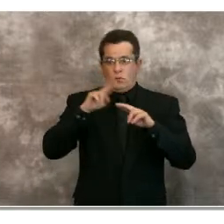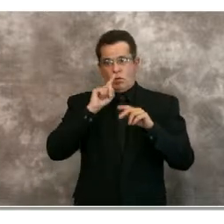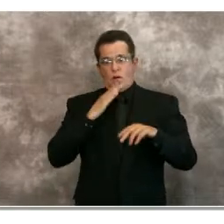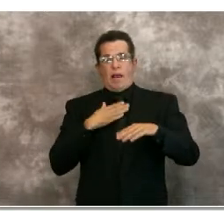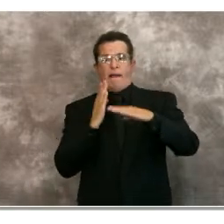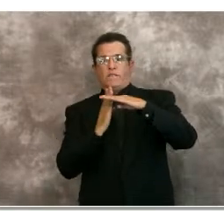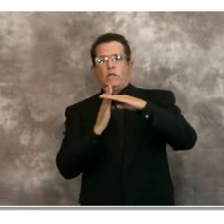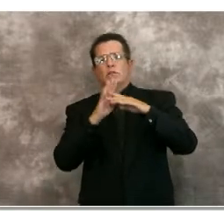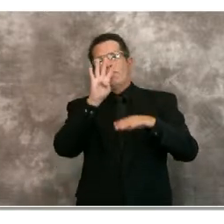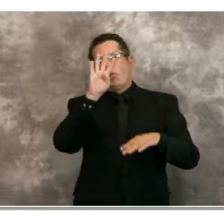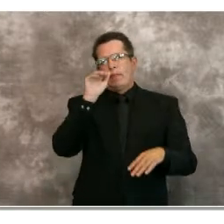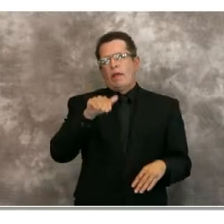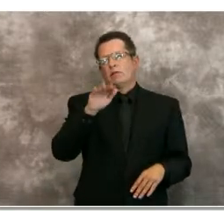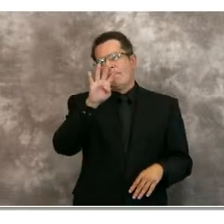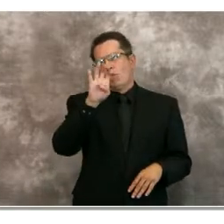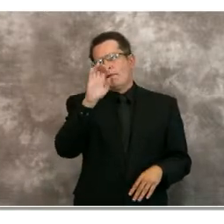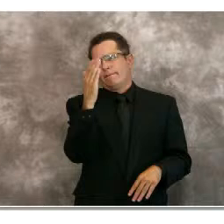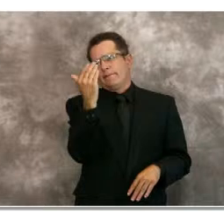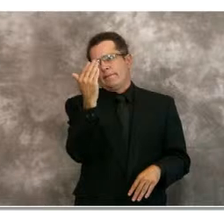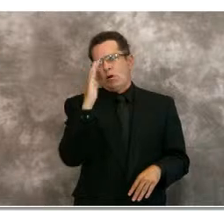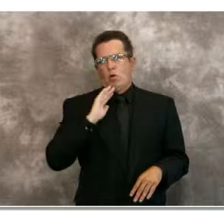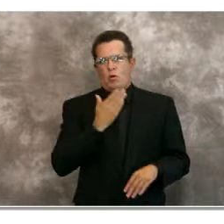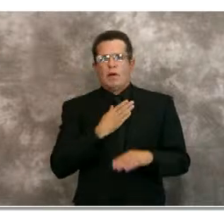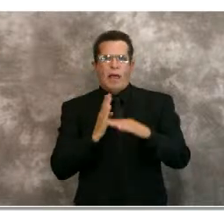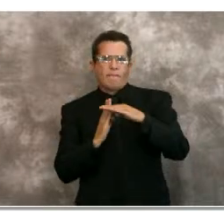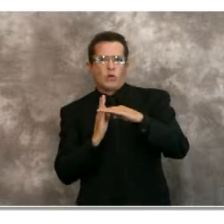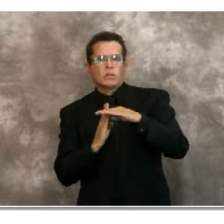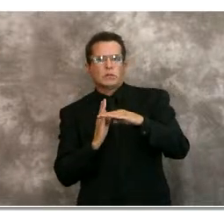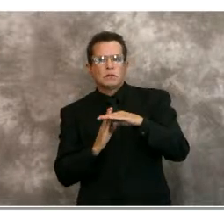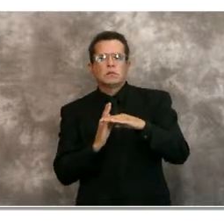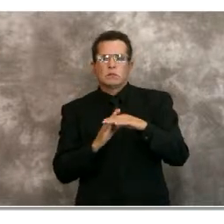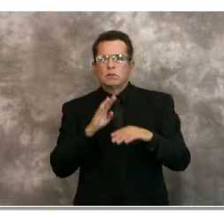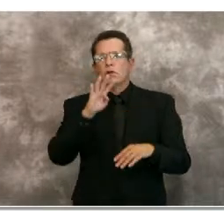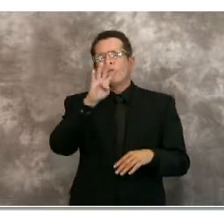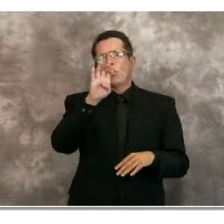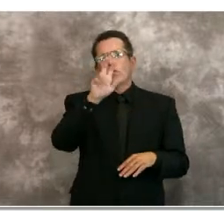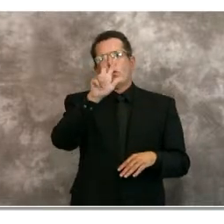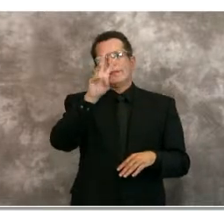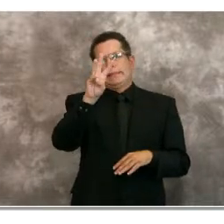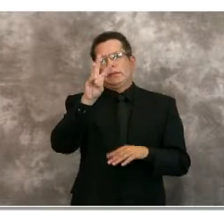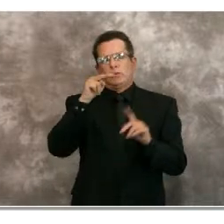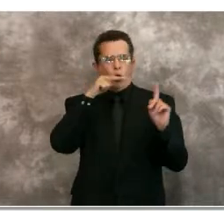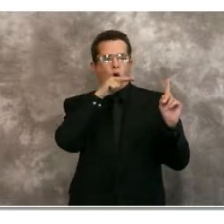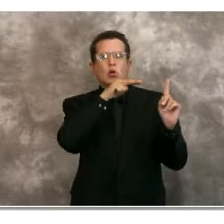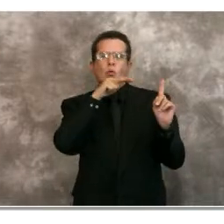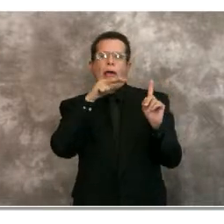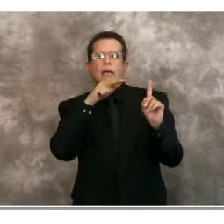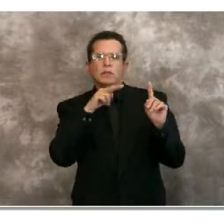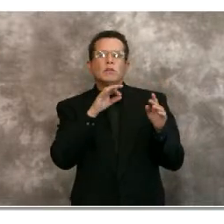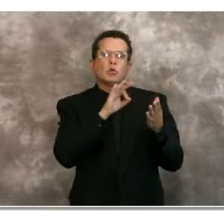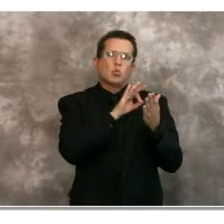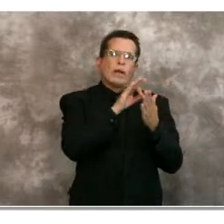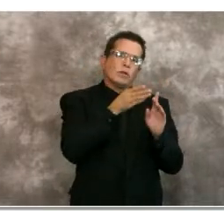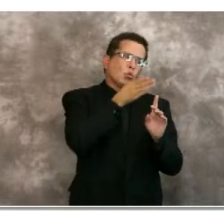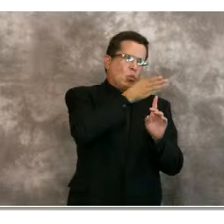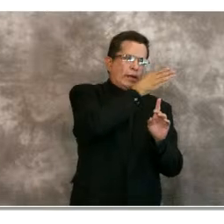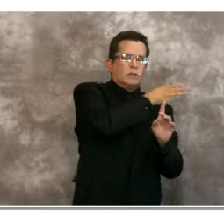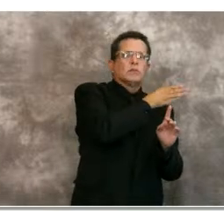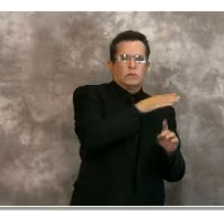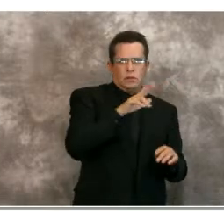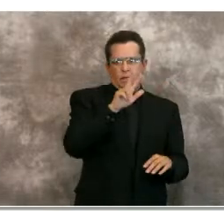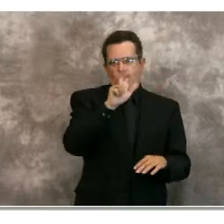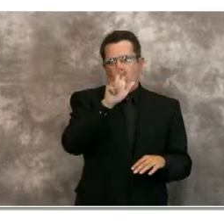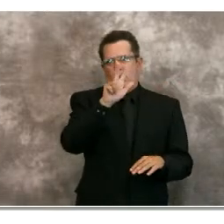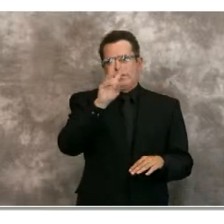of 4,415, you see 436 contact tracers, and then our public health motel rooms under our treatment